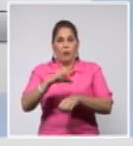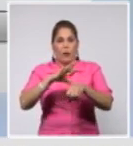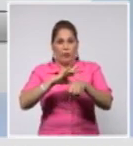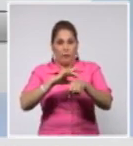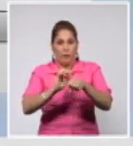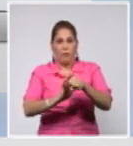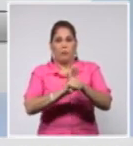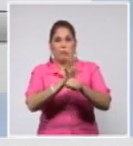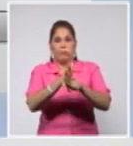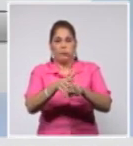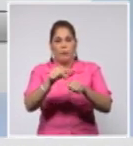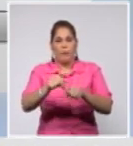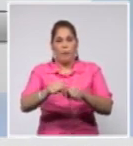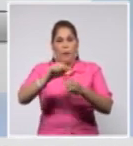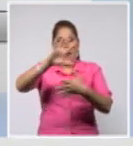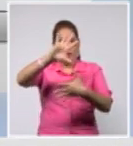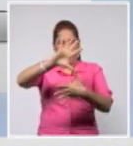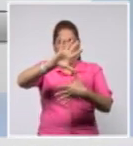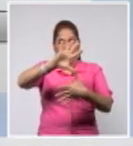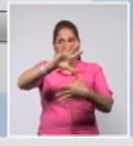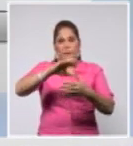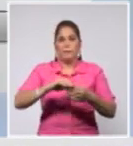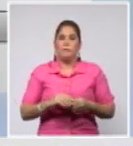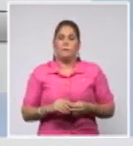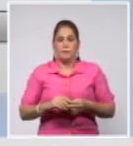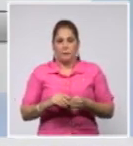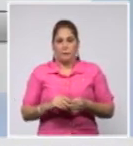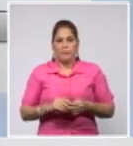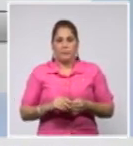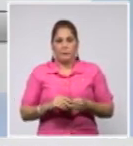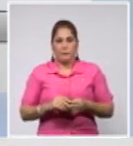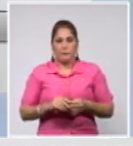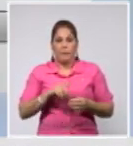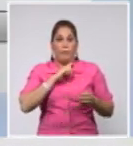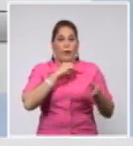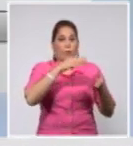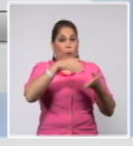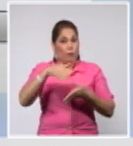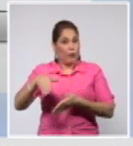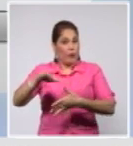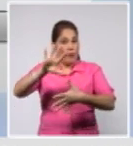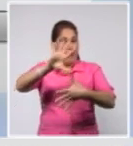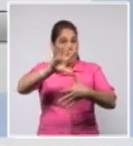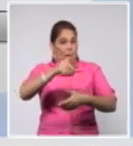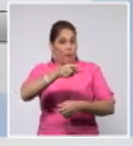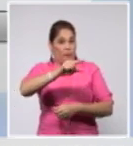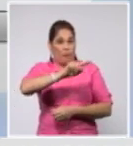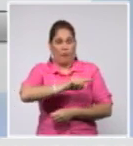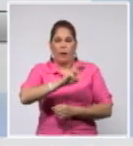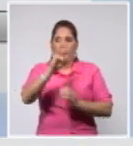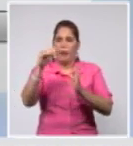16,032,713 people to have been diagnosed with the virus. Meanwhile,